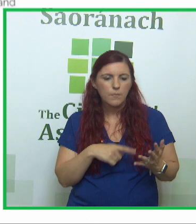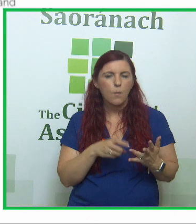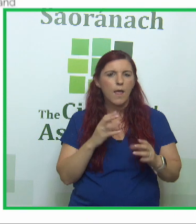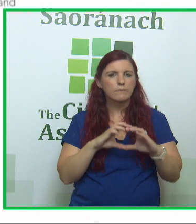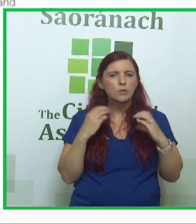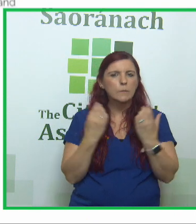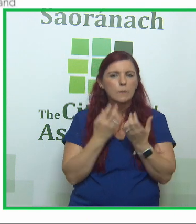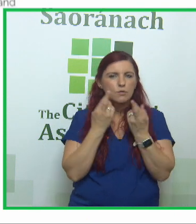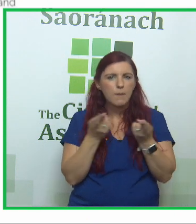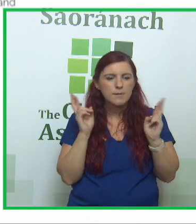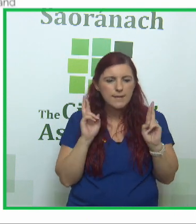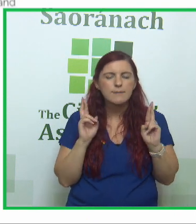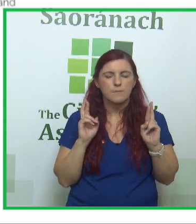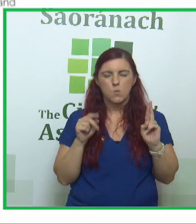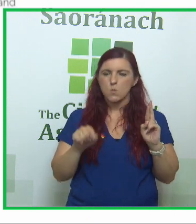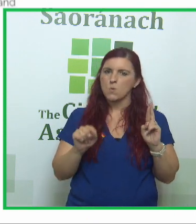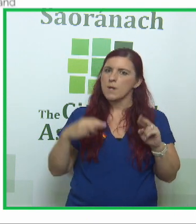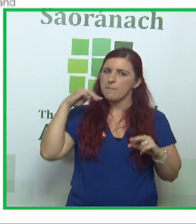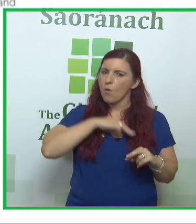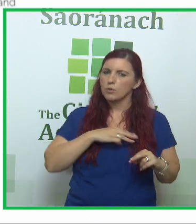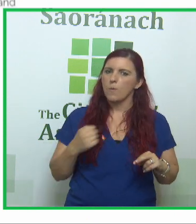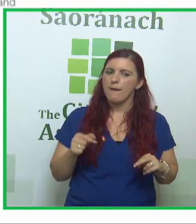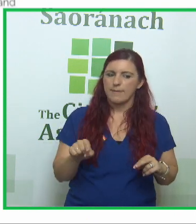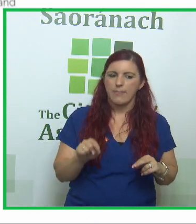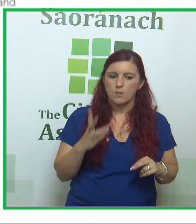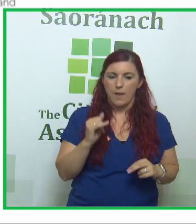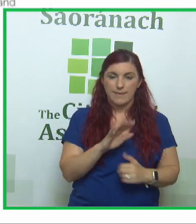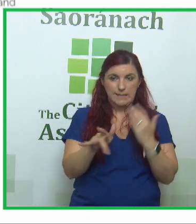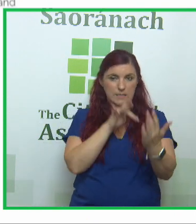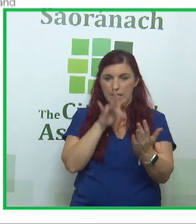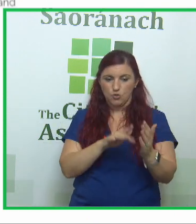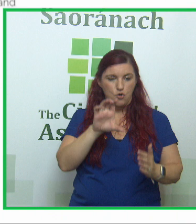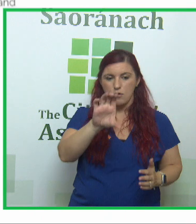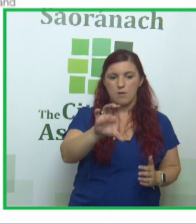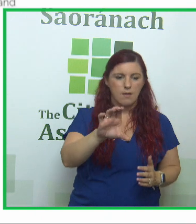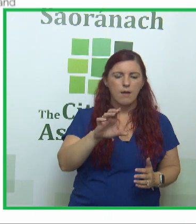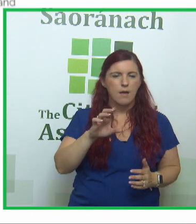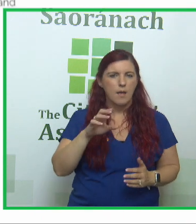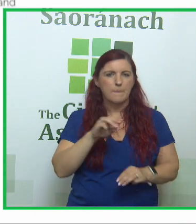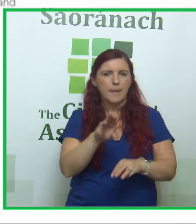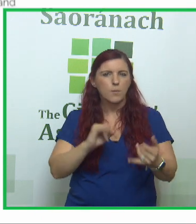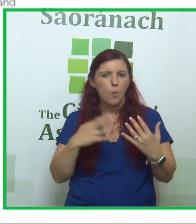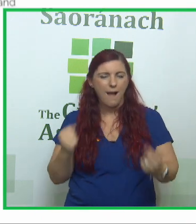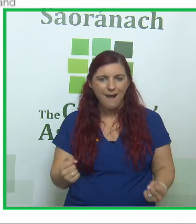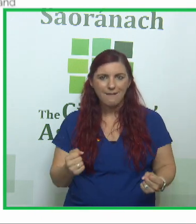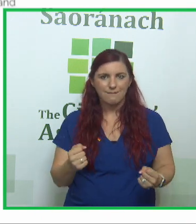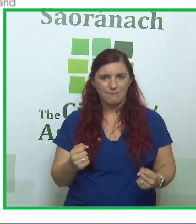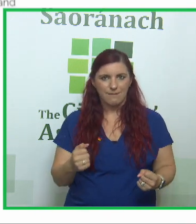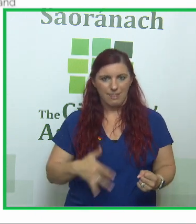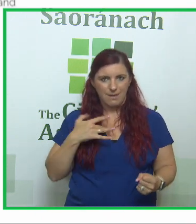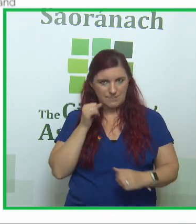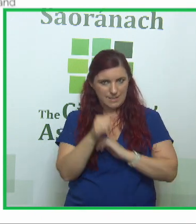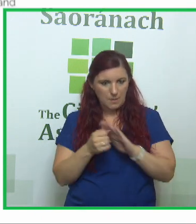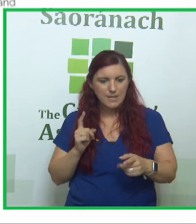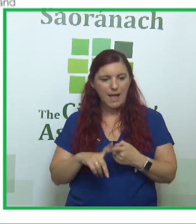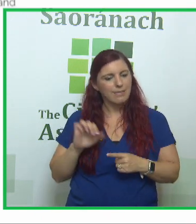community representatives, and that's absolutely central, and that's why I have that in the middle of that. And people with lived experience and their